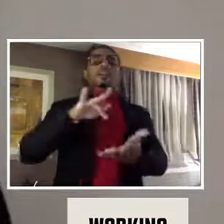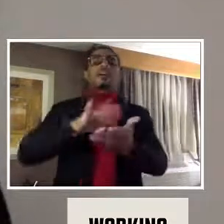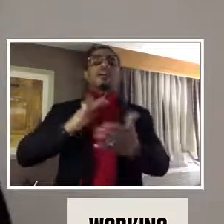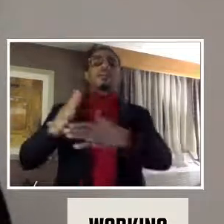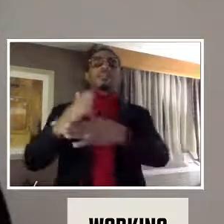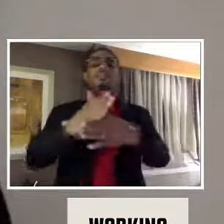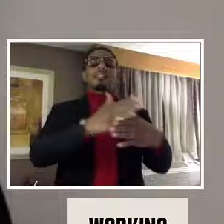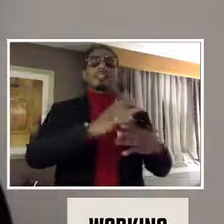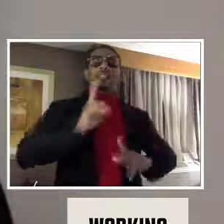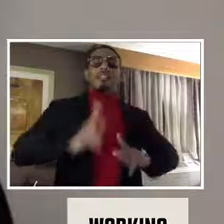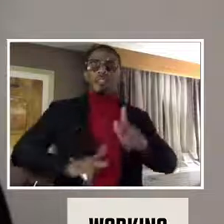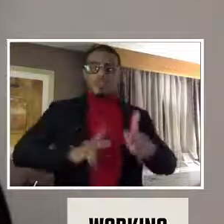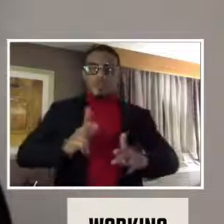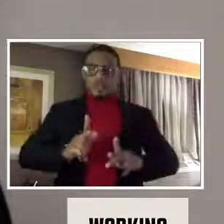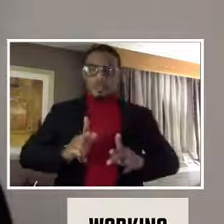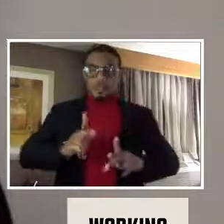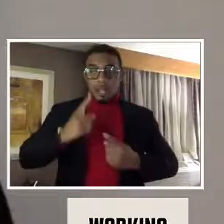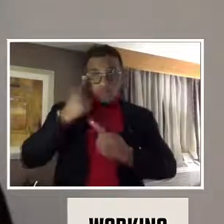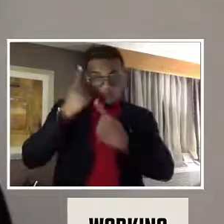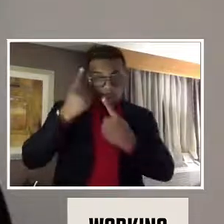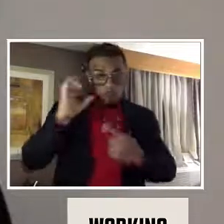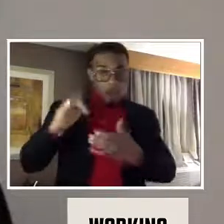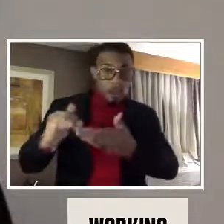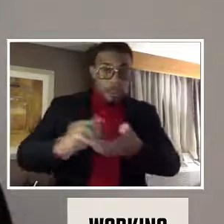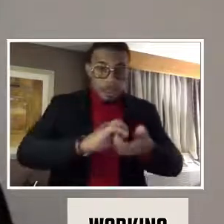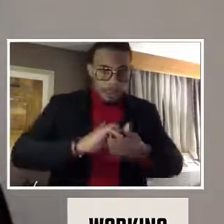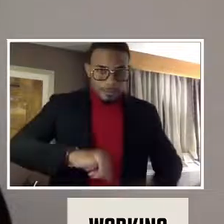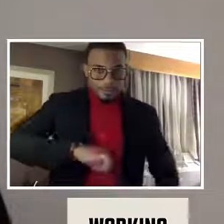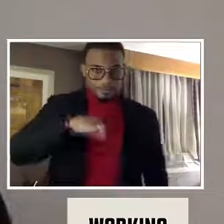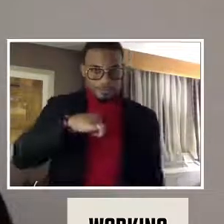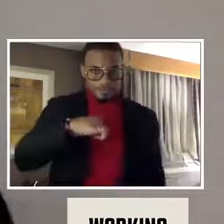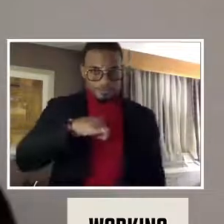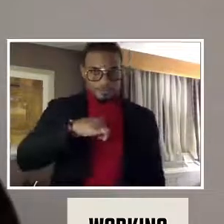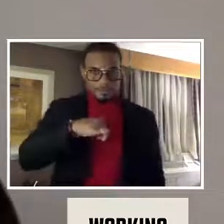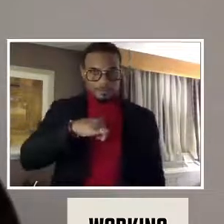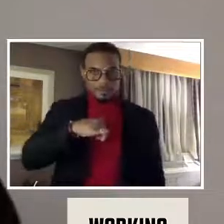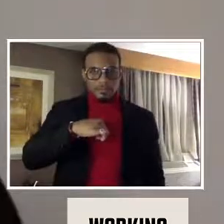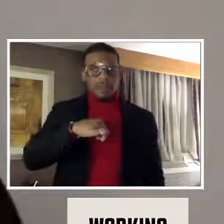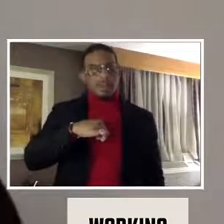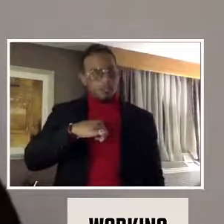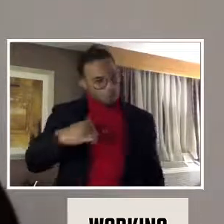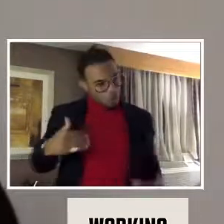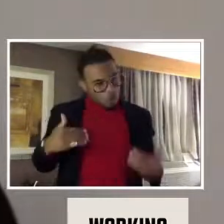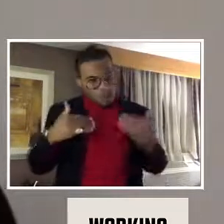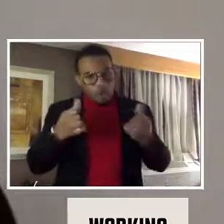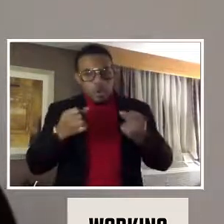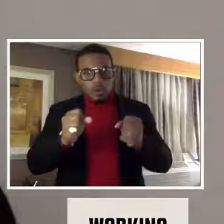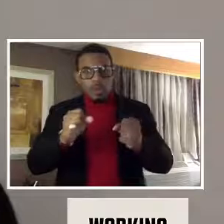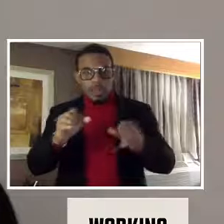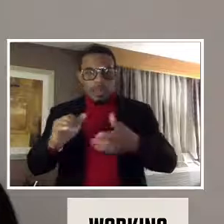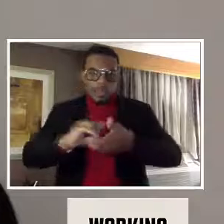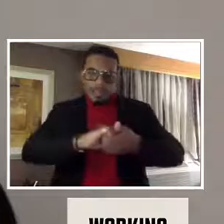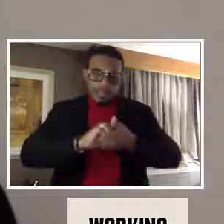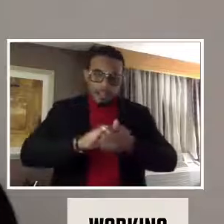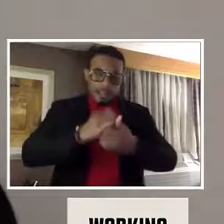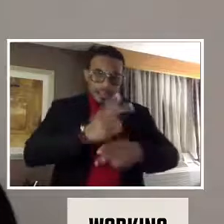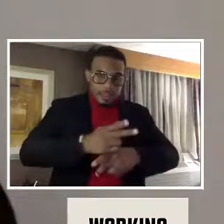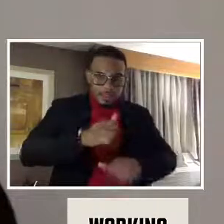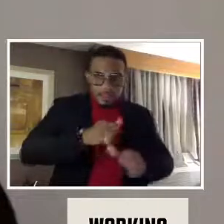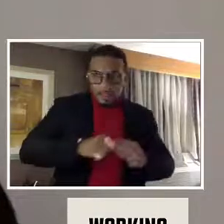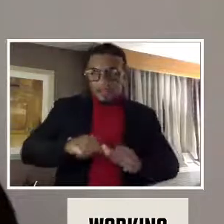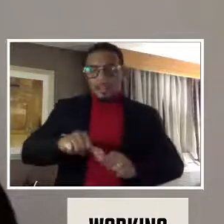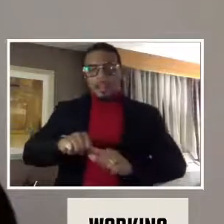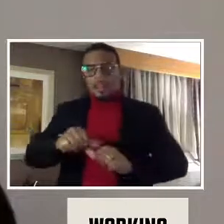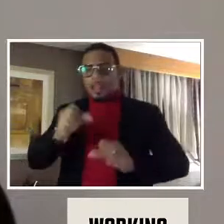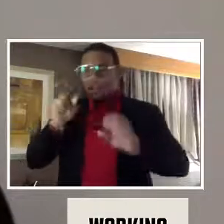shared humanity and fought for our collective dignity. And we have taken to the streets in an act of collective caretaking